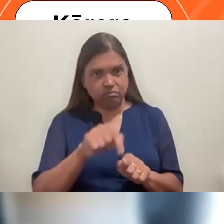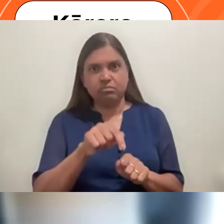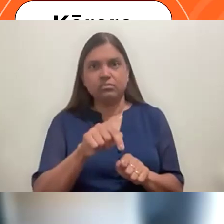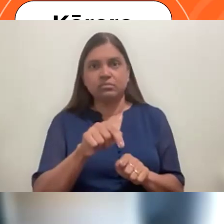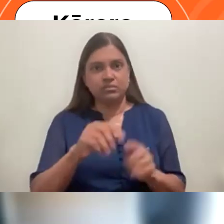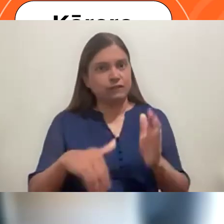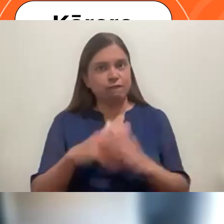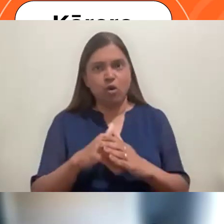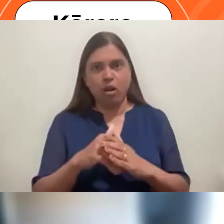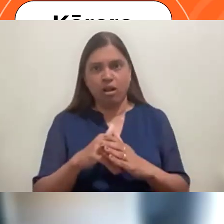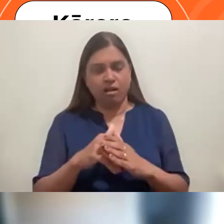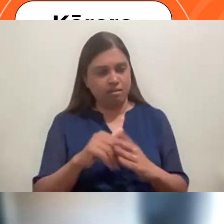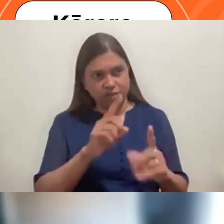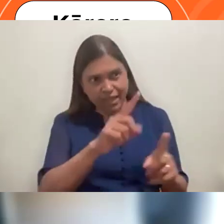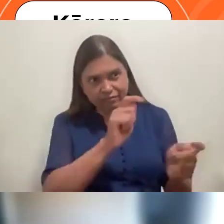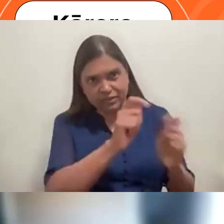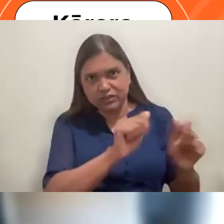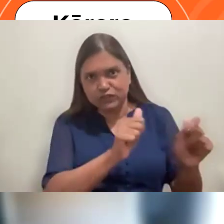accessible.